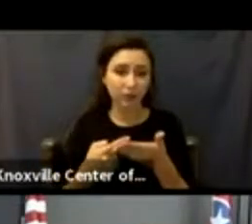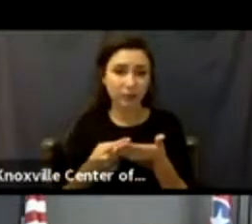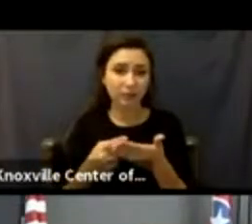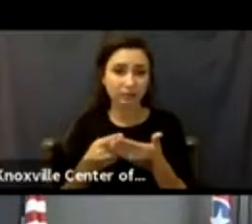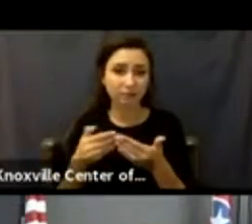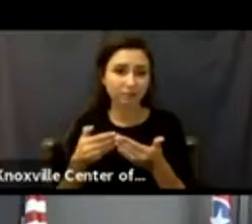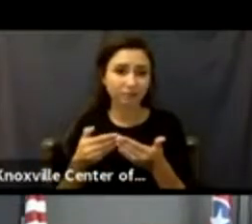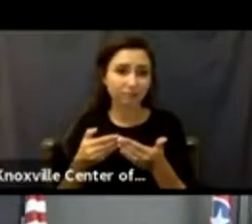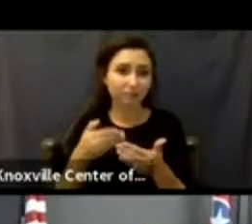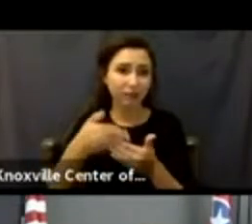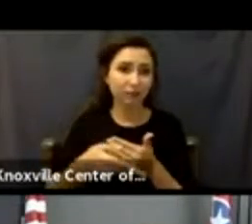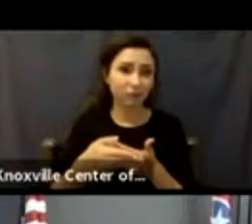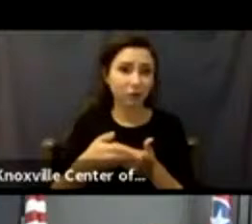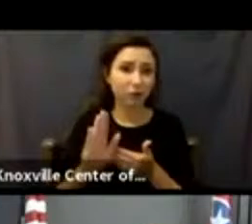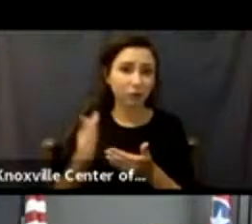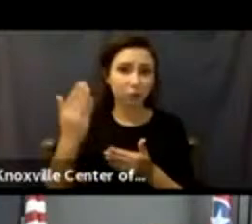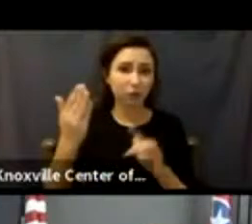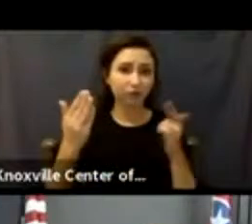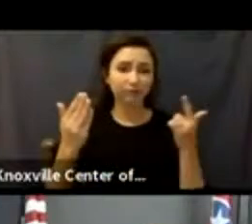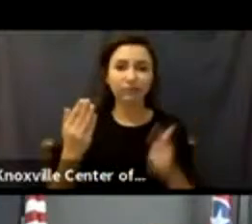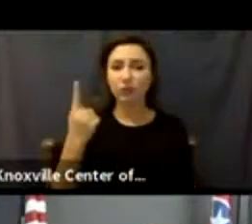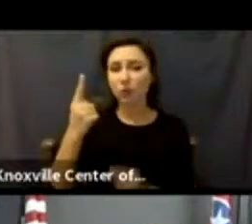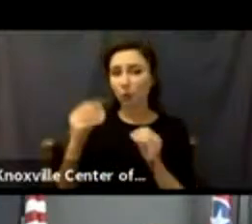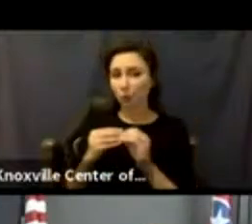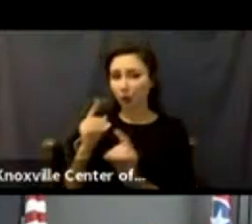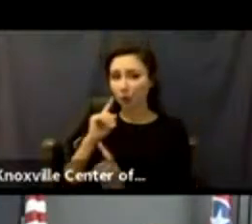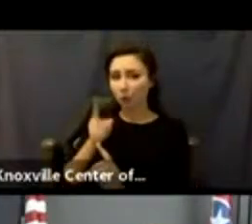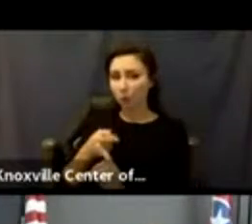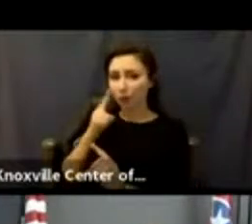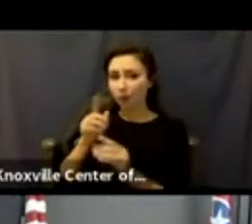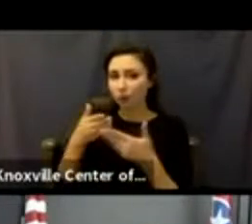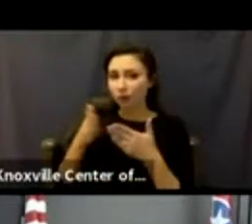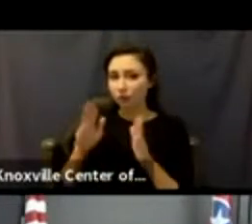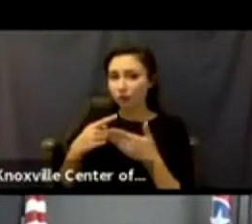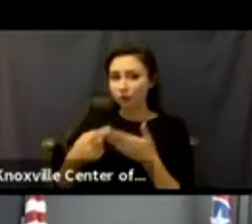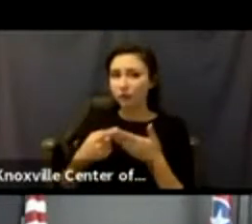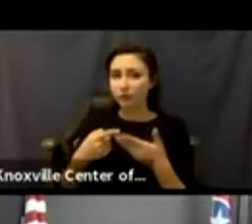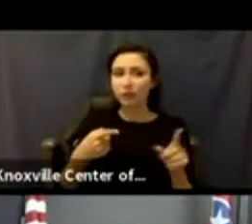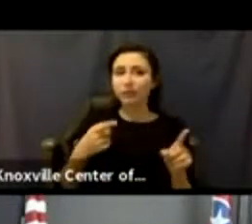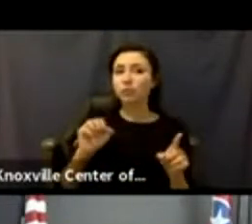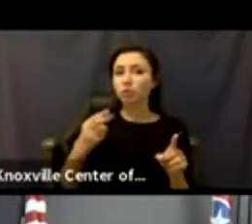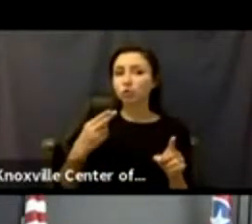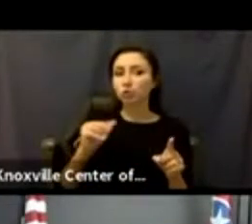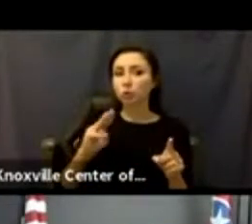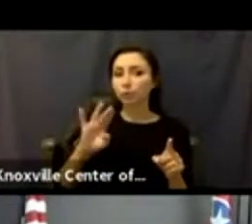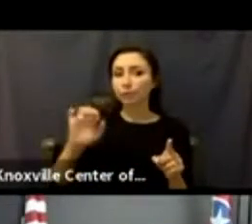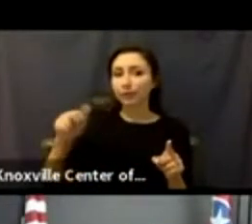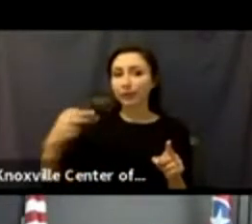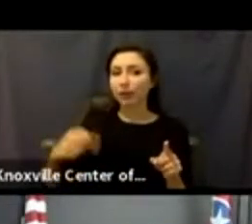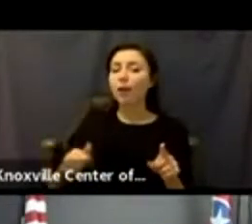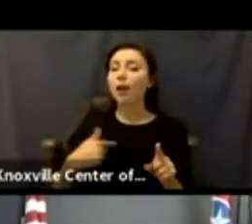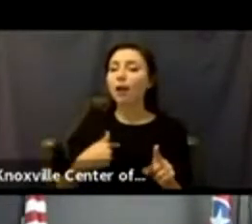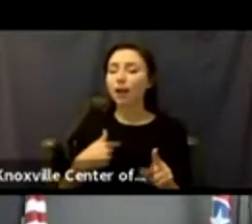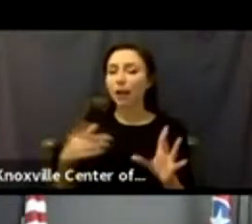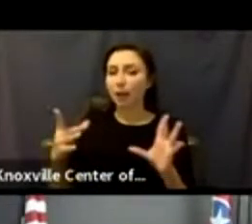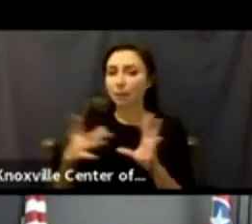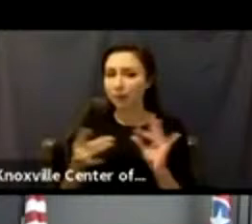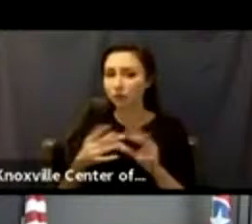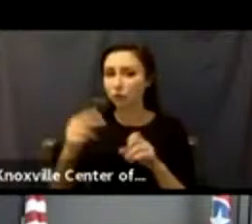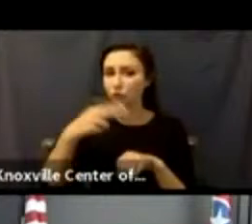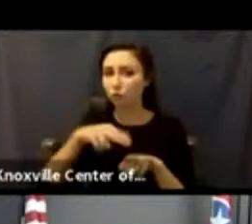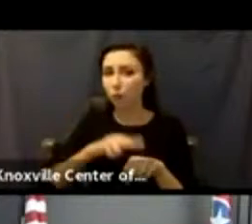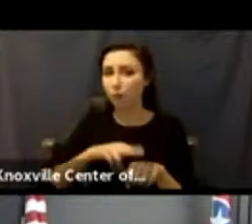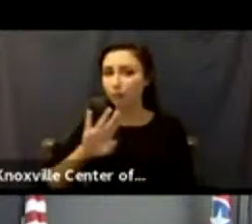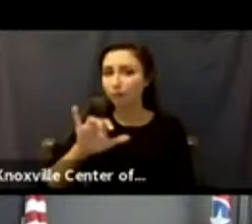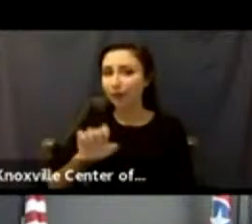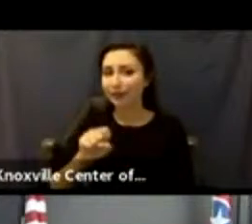second. So just at least one more point of general discussion. So I mentioned normalization bias during the data. This is the